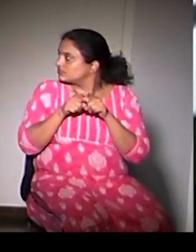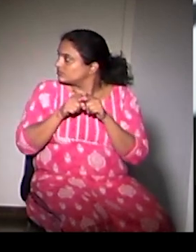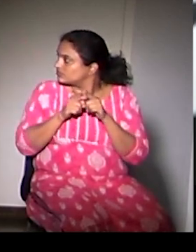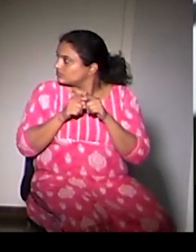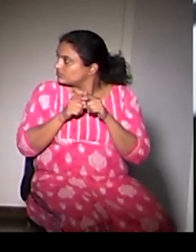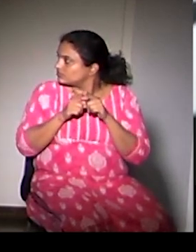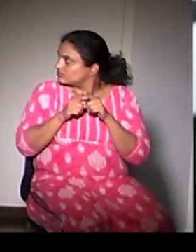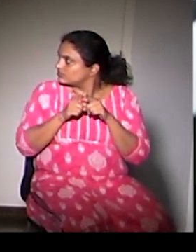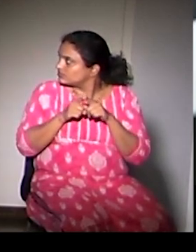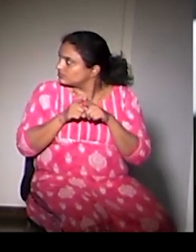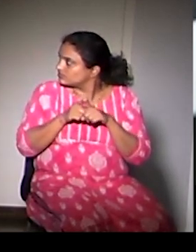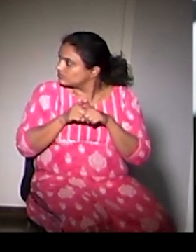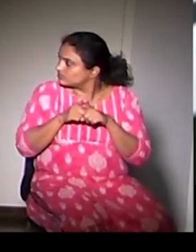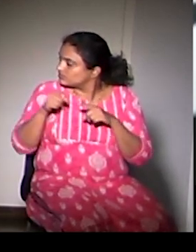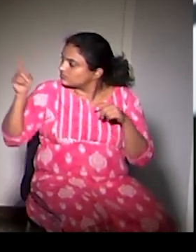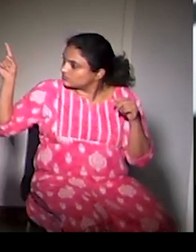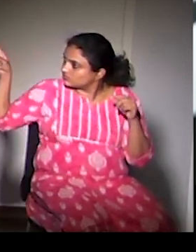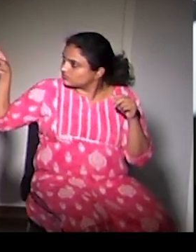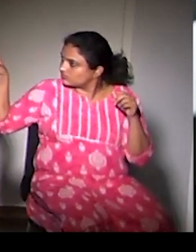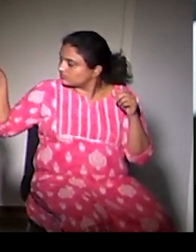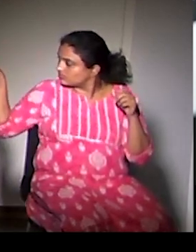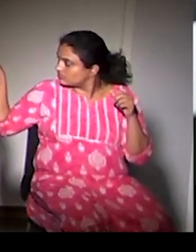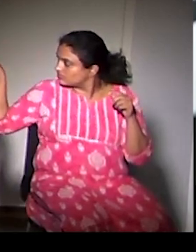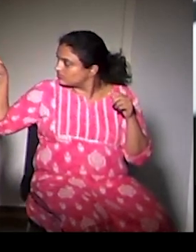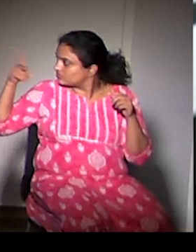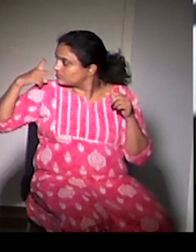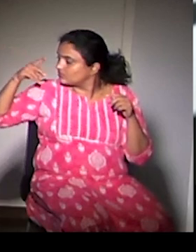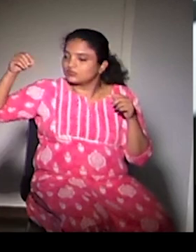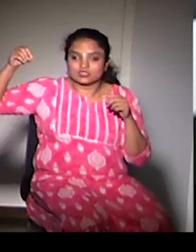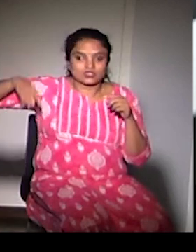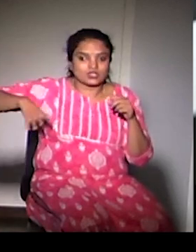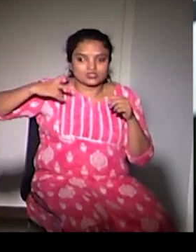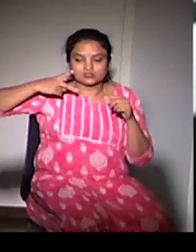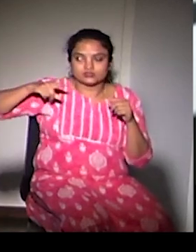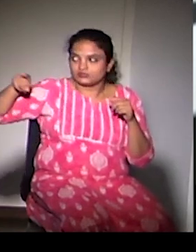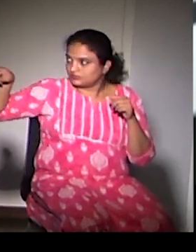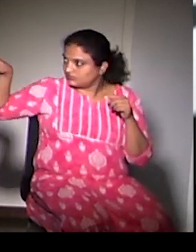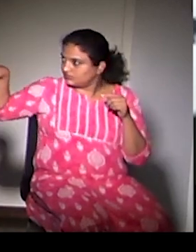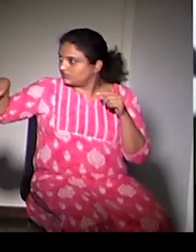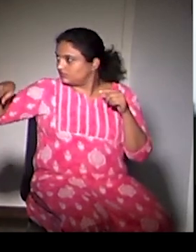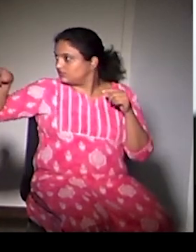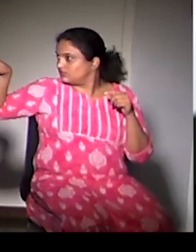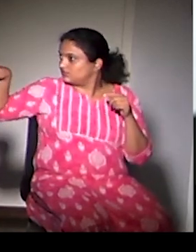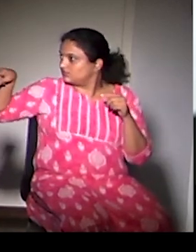then this dado at the bottom is modelled on a